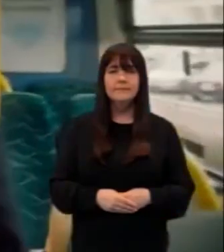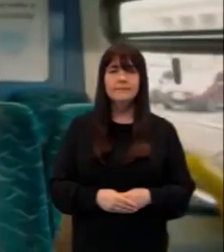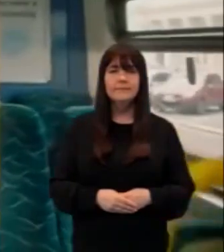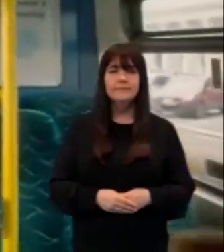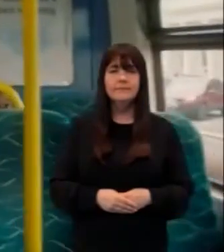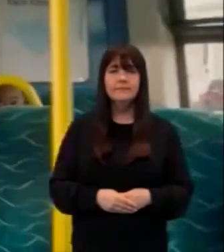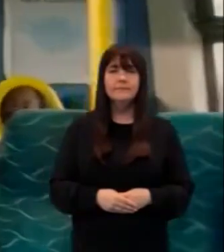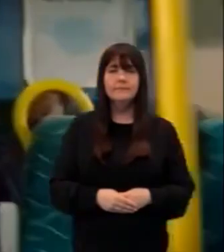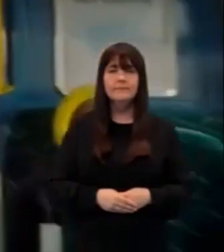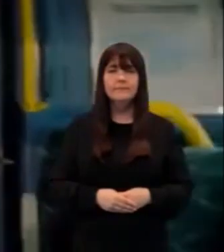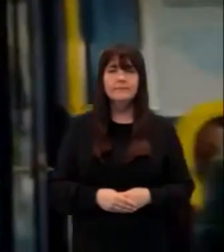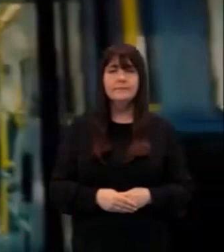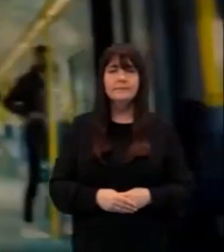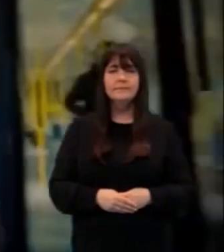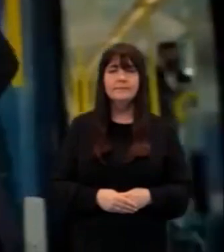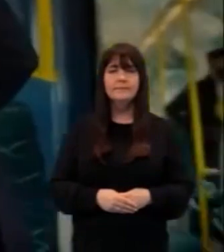I'm just going to open this window for